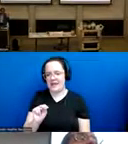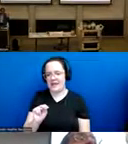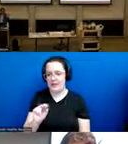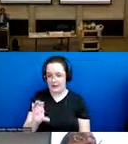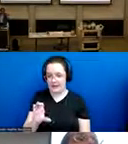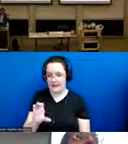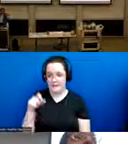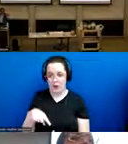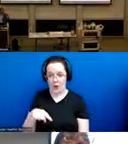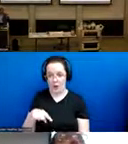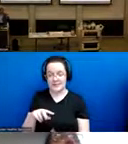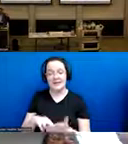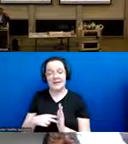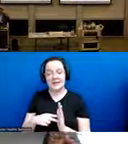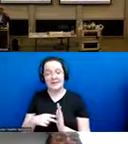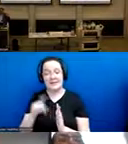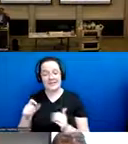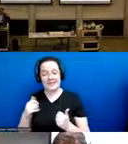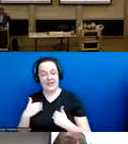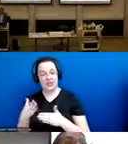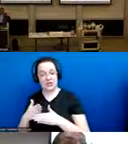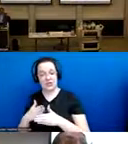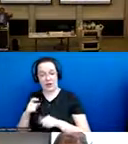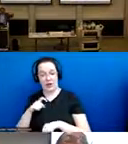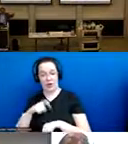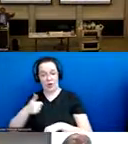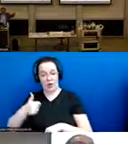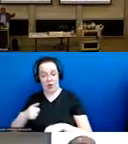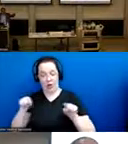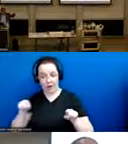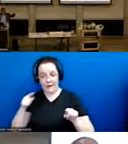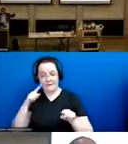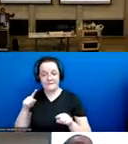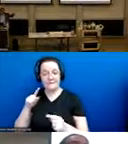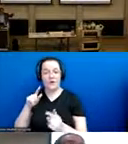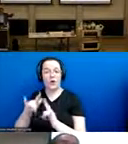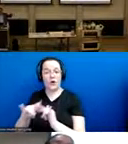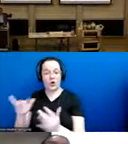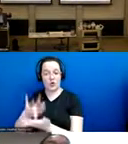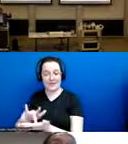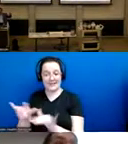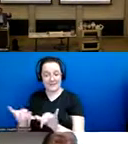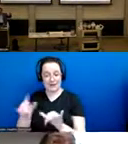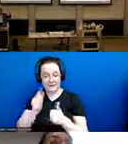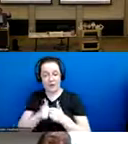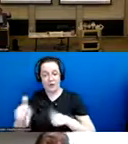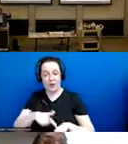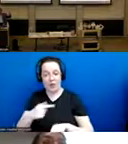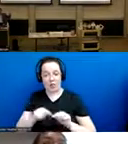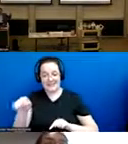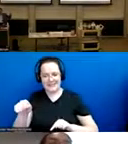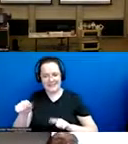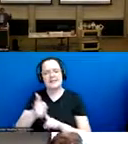means that you need to have a shared clock that allows you to do coincidence measurements over a long distance network that is less than 50